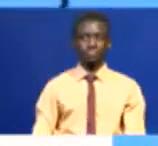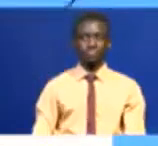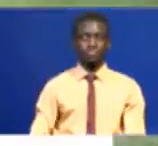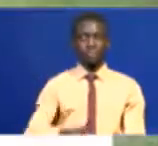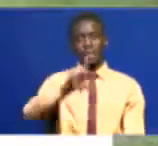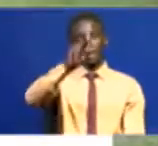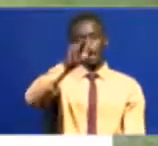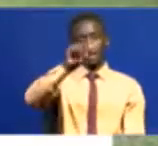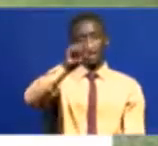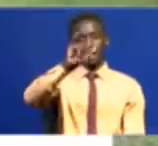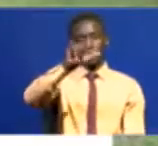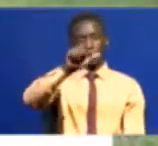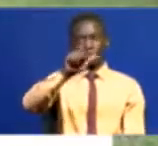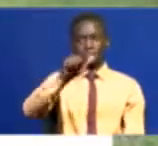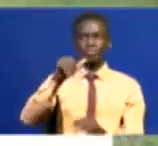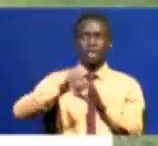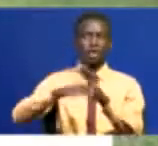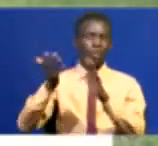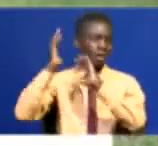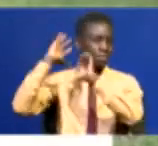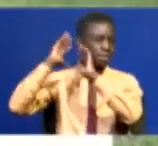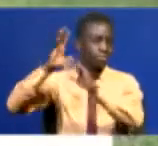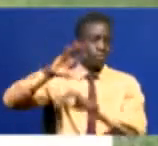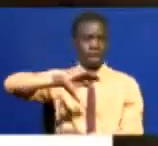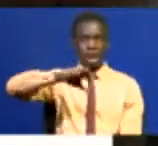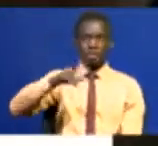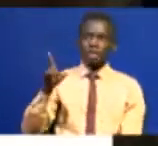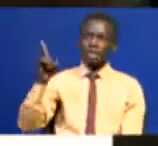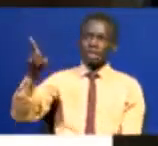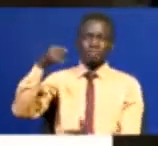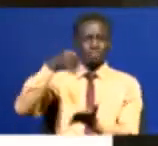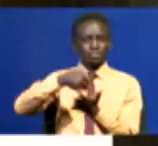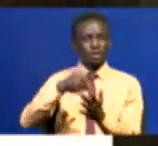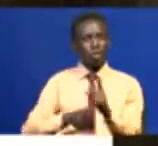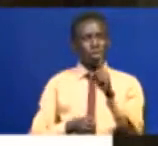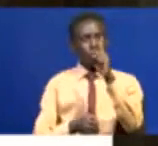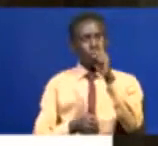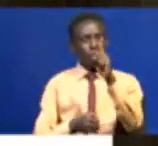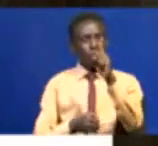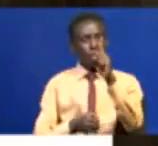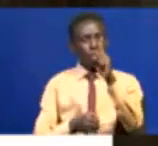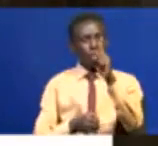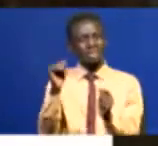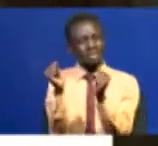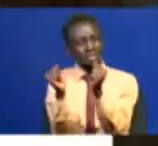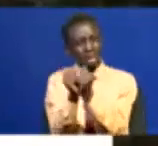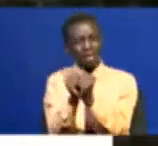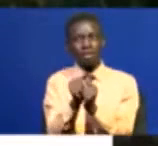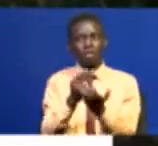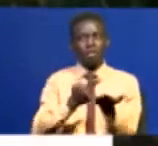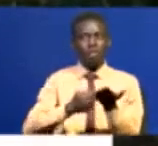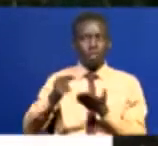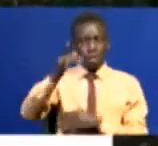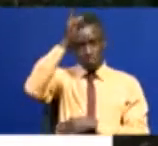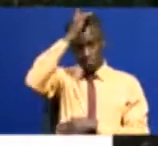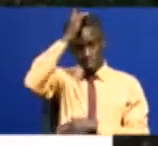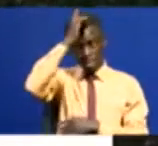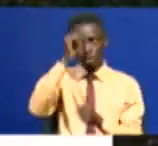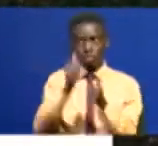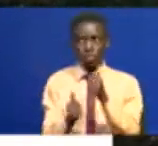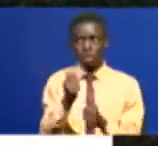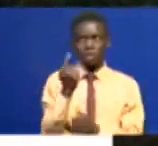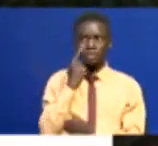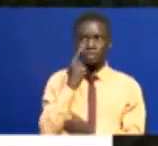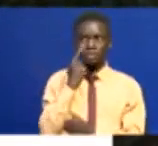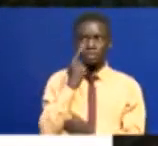Kaya Kauma in Kilifi County is one of 10 fortified sacred villages that have paid homage to the heritage